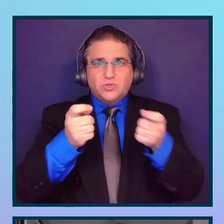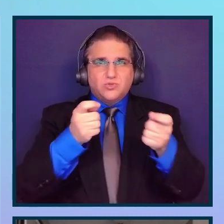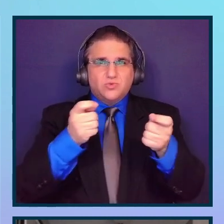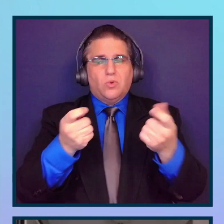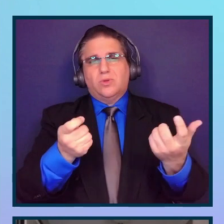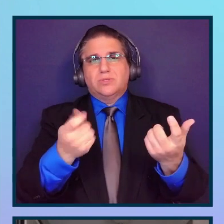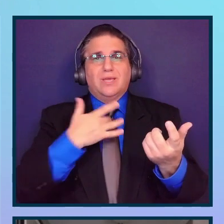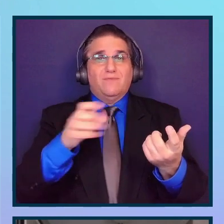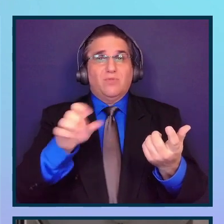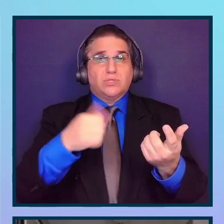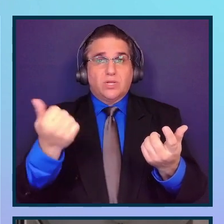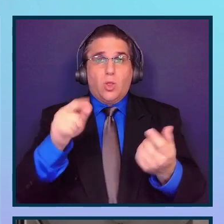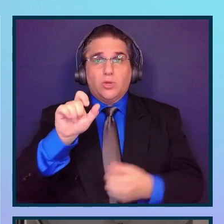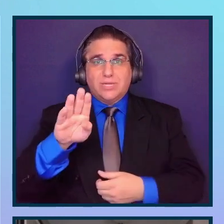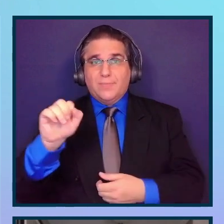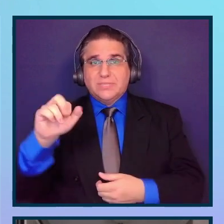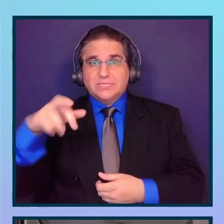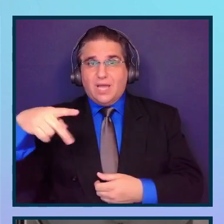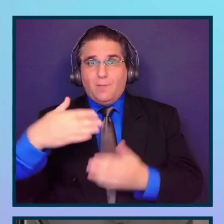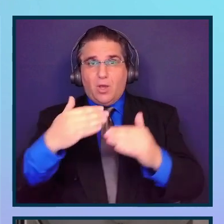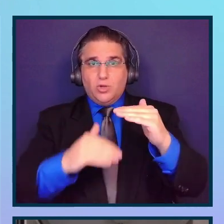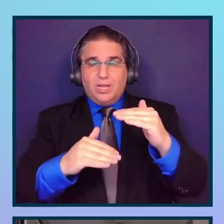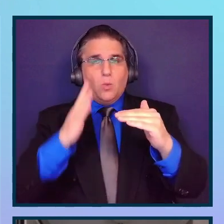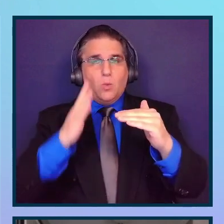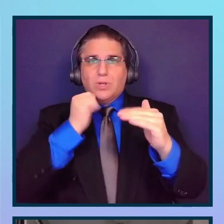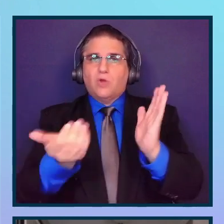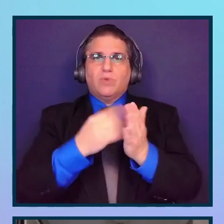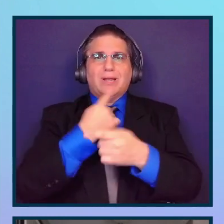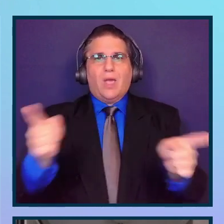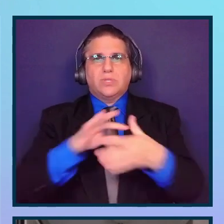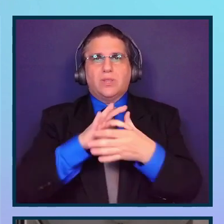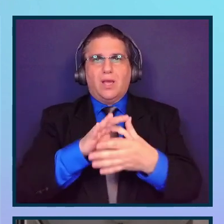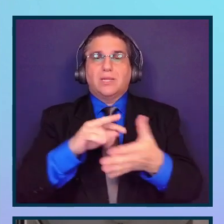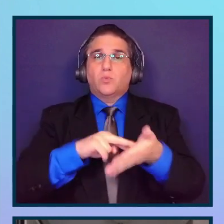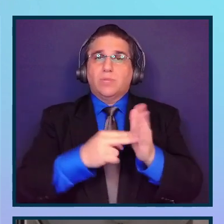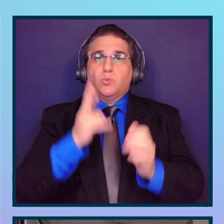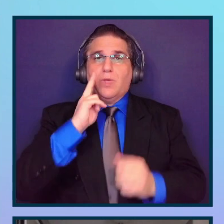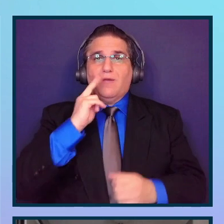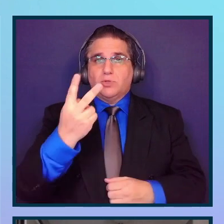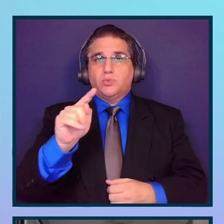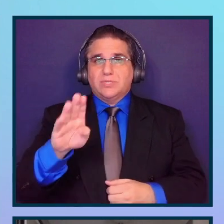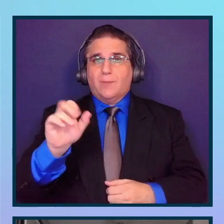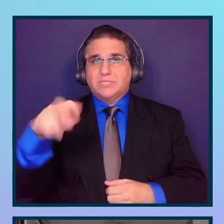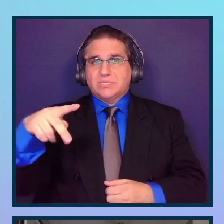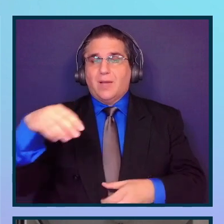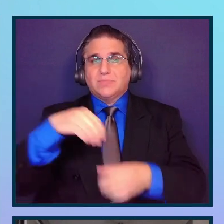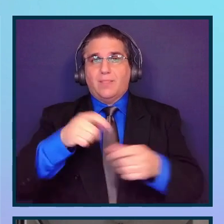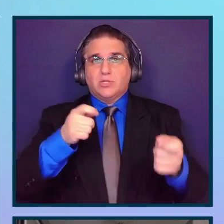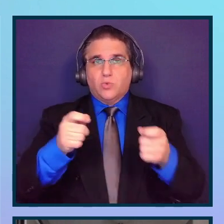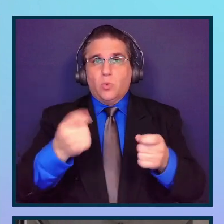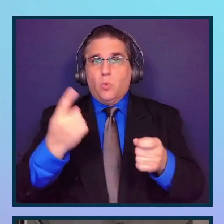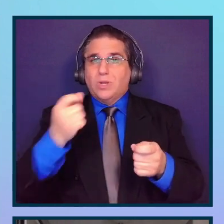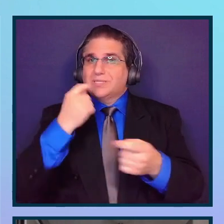if there's another tab stop underneath, will not re-announce the content. So you will have two tab stops in this control where one of them doesn't